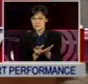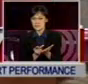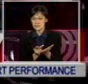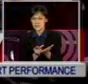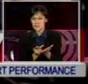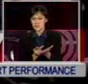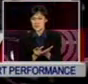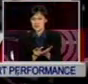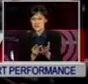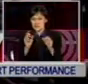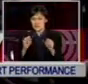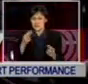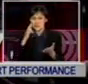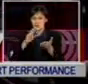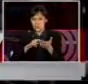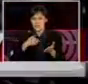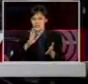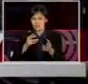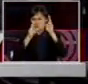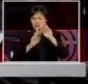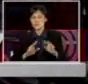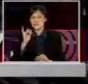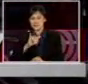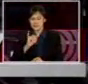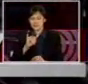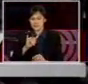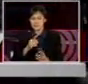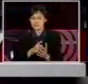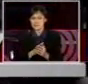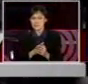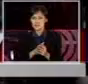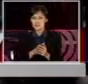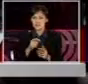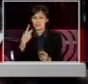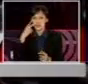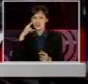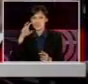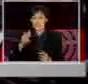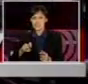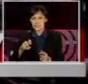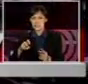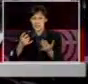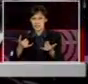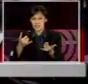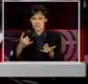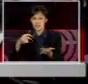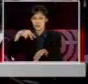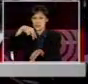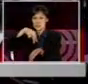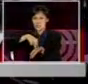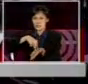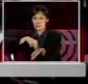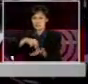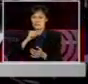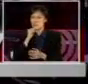May I be recognized, Your Honor? Yes. The witness now on the stand